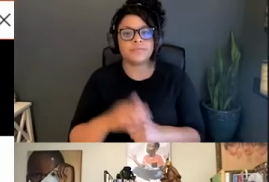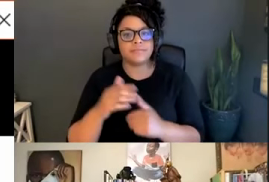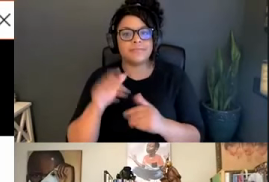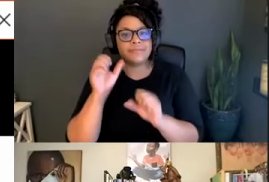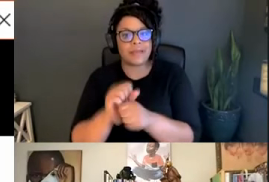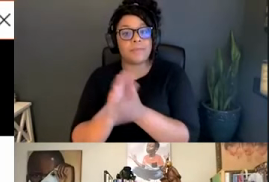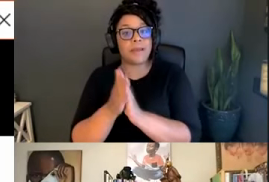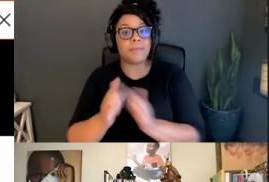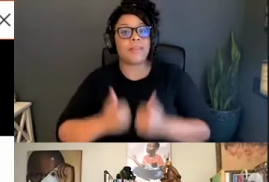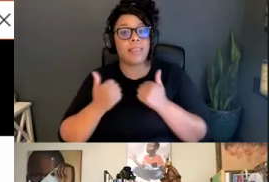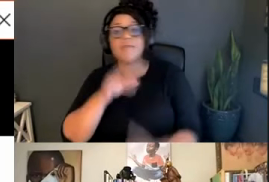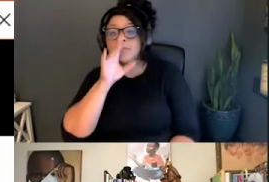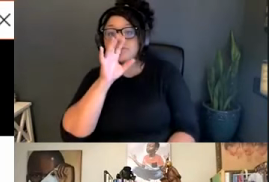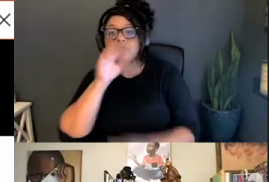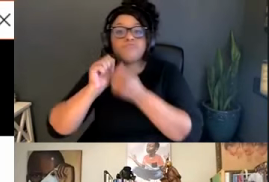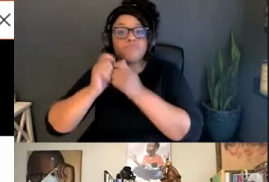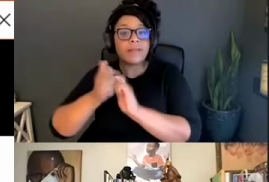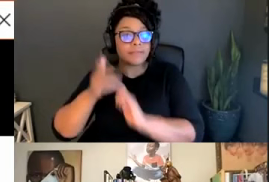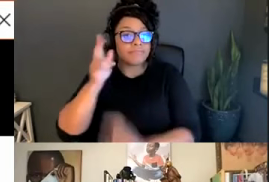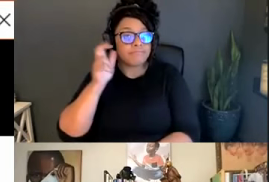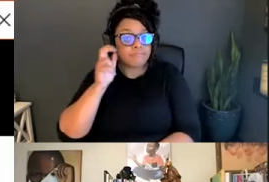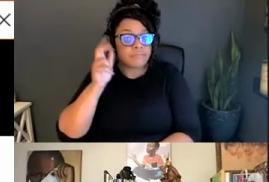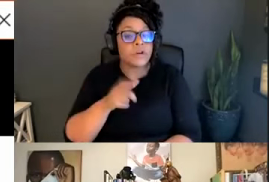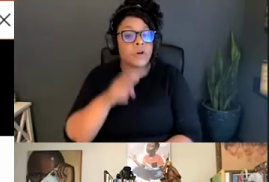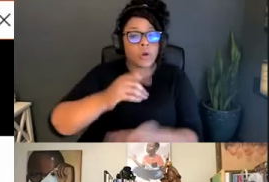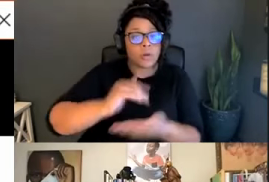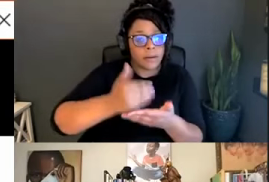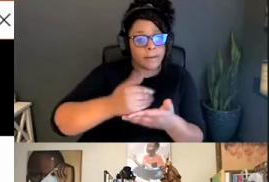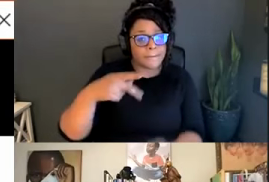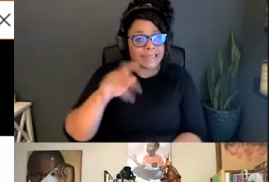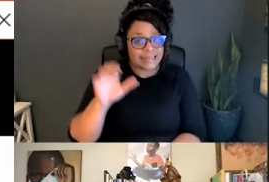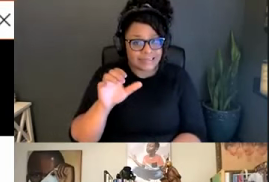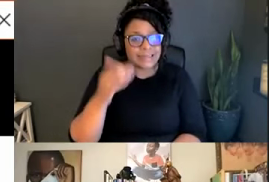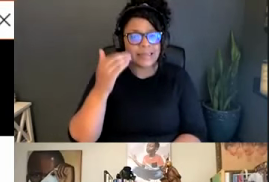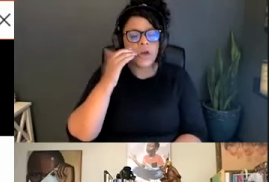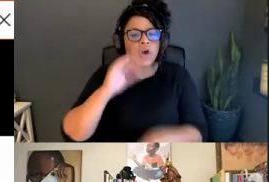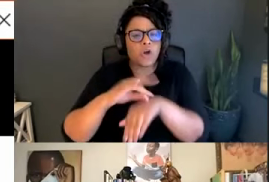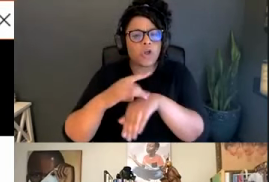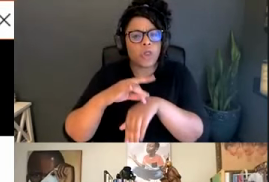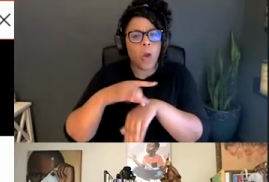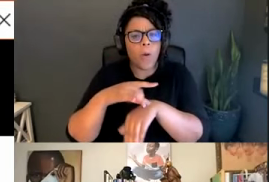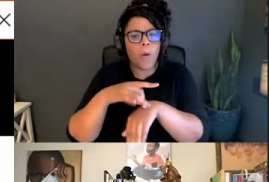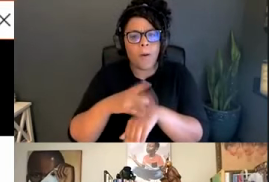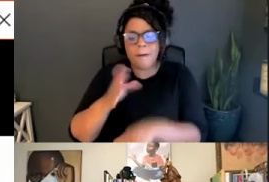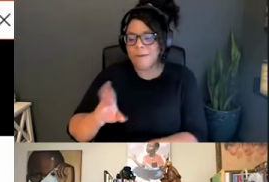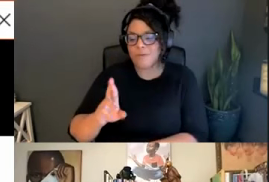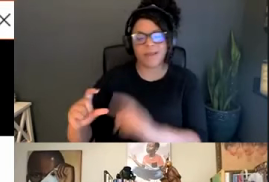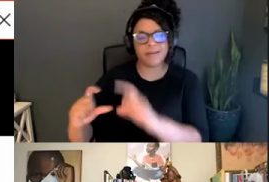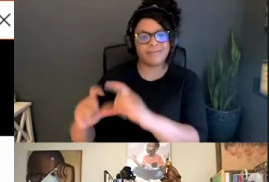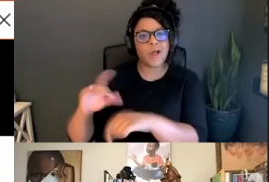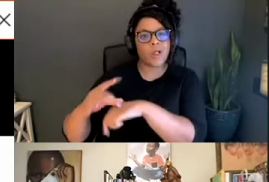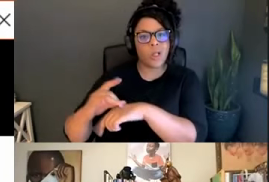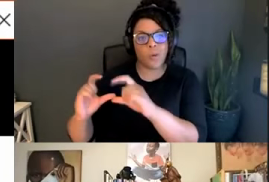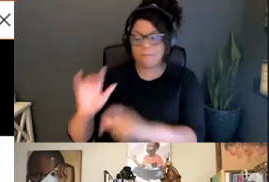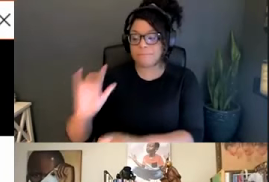live translated for you. So if you're on a PC, you're going to click that little globe icon at the bottom right of your screen to select a